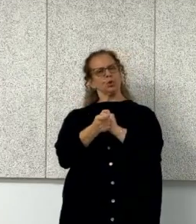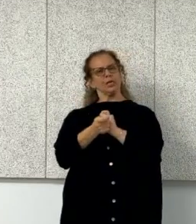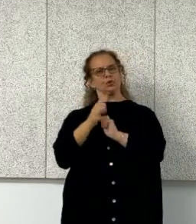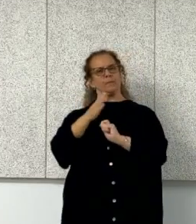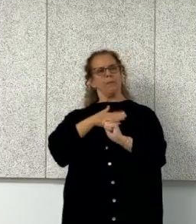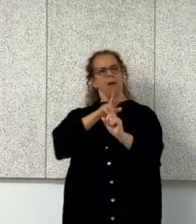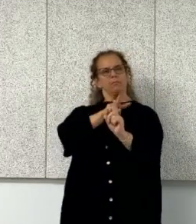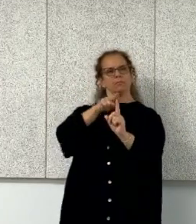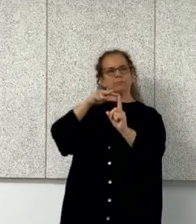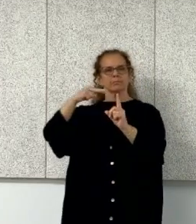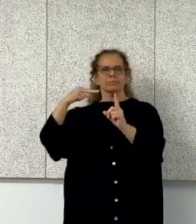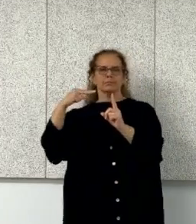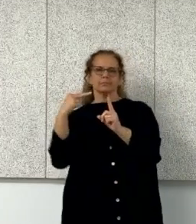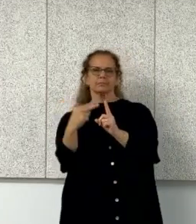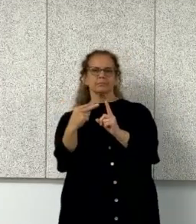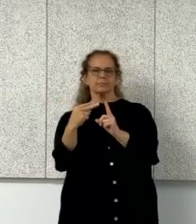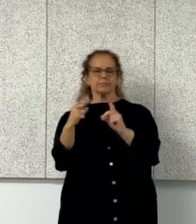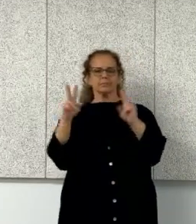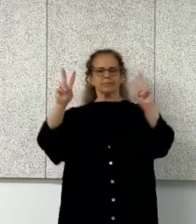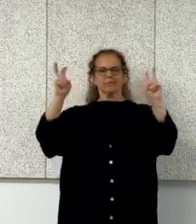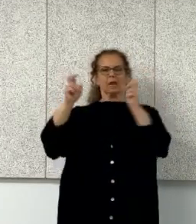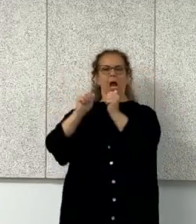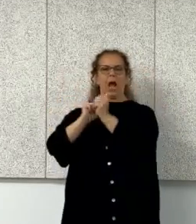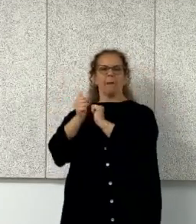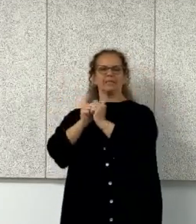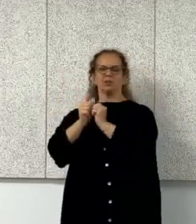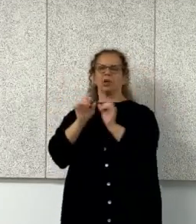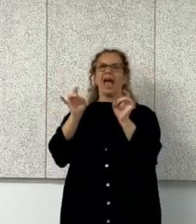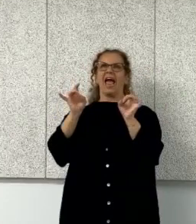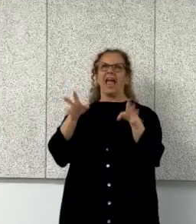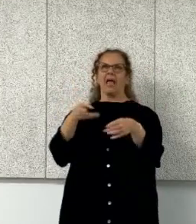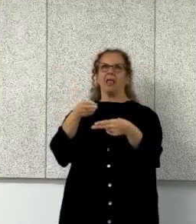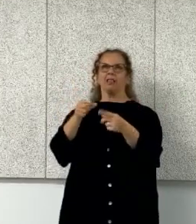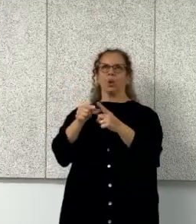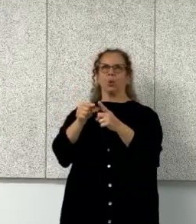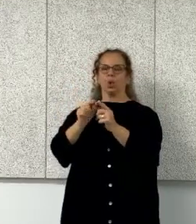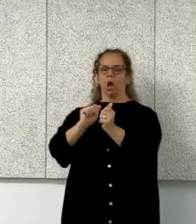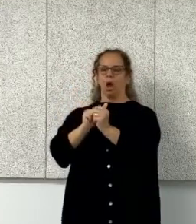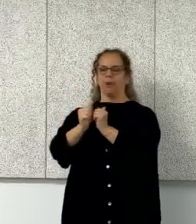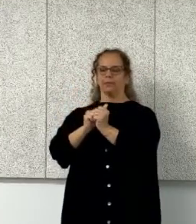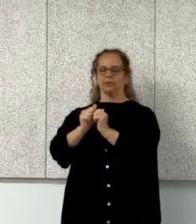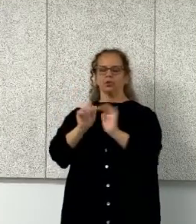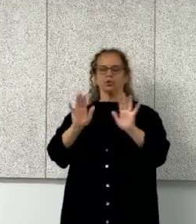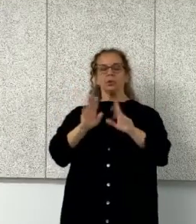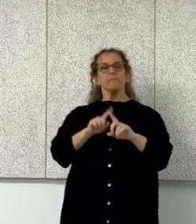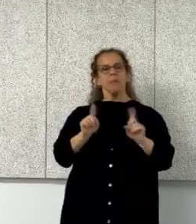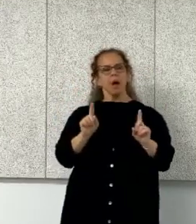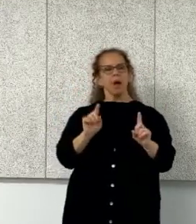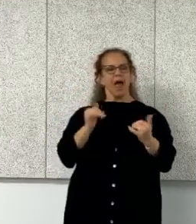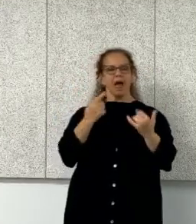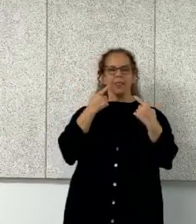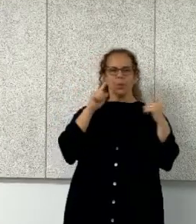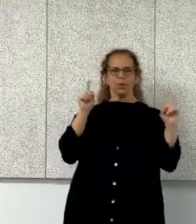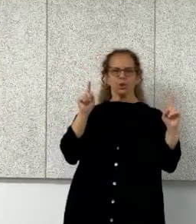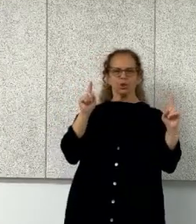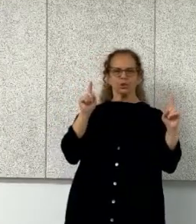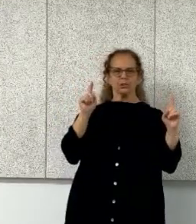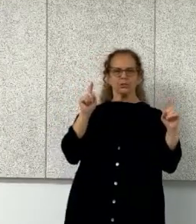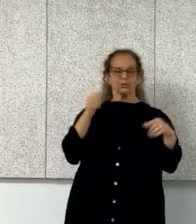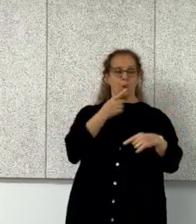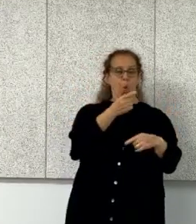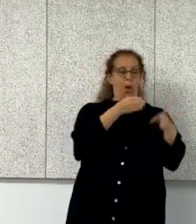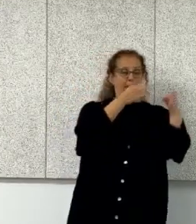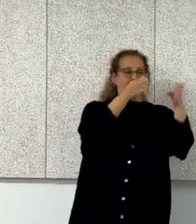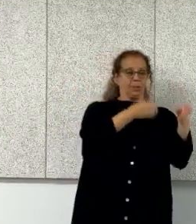that quote unquote competition, and I hate that word for our field, but how that works for all of us. Because whether you are a one